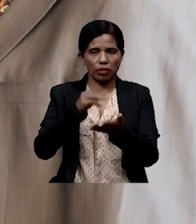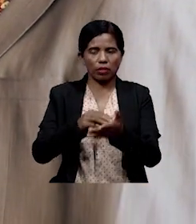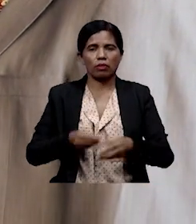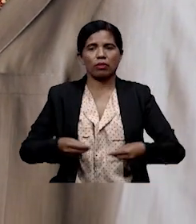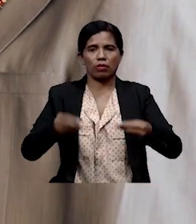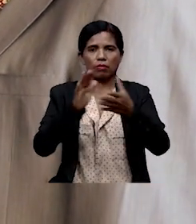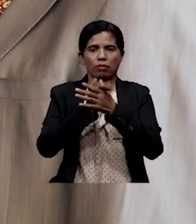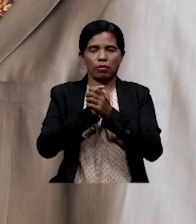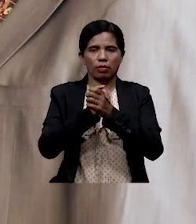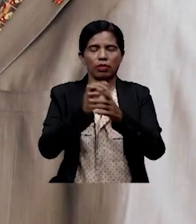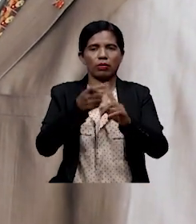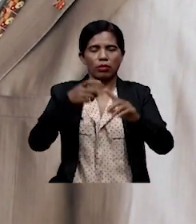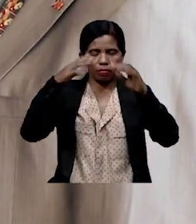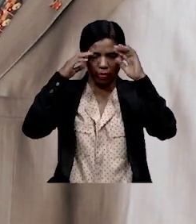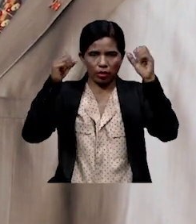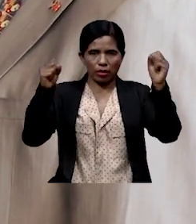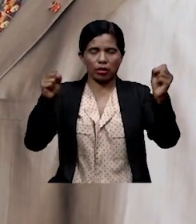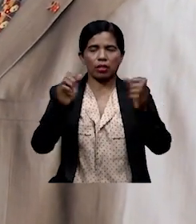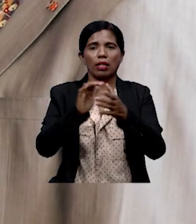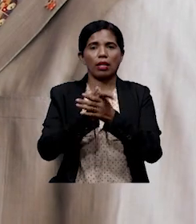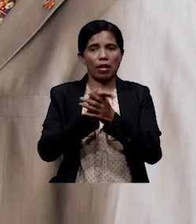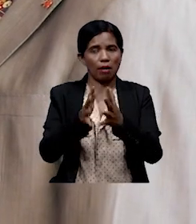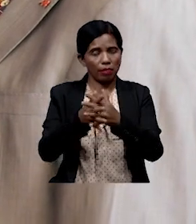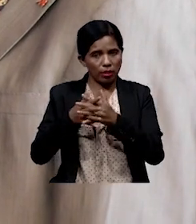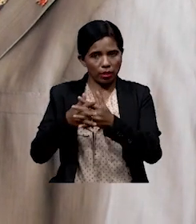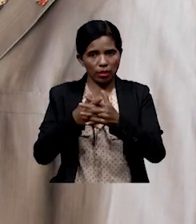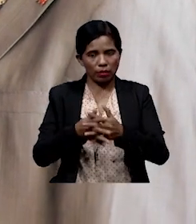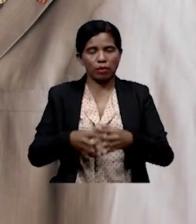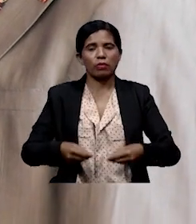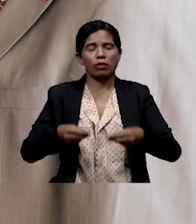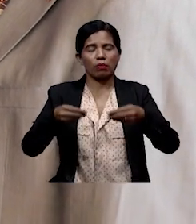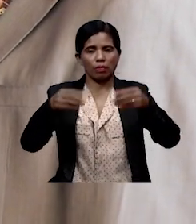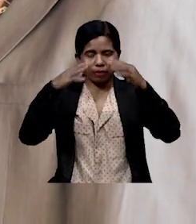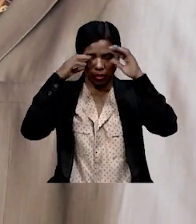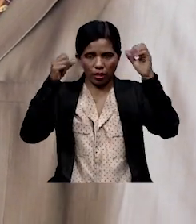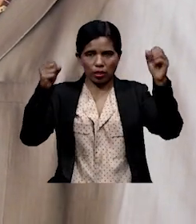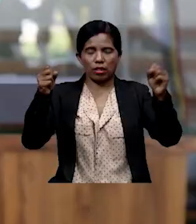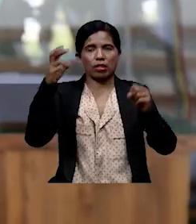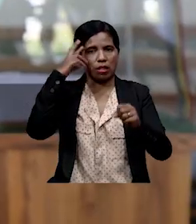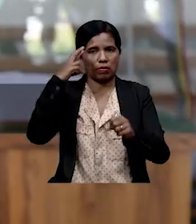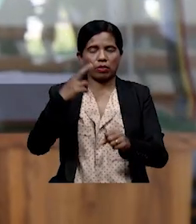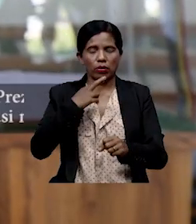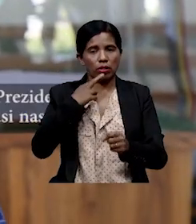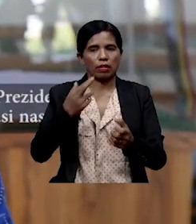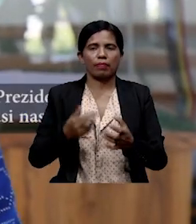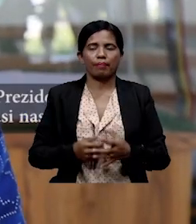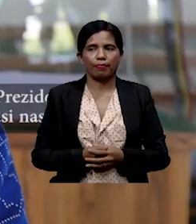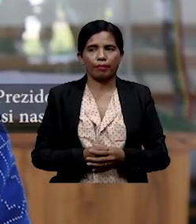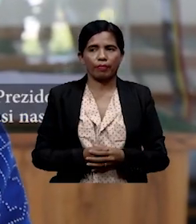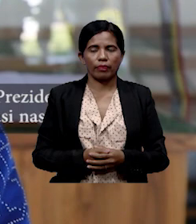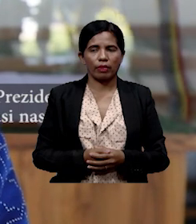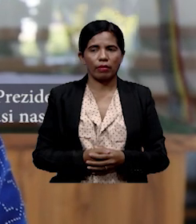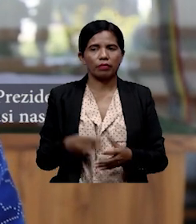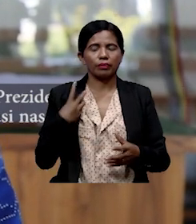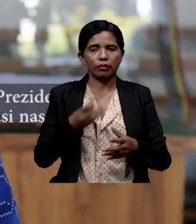congratulatório husi presidente América ba presidente RDT Lefon José Ramos Horta. On behalf of President Biden and